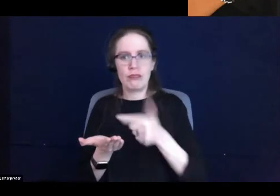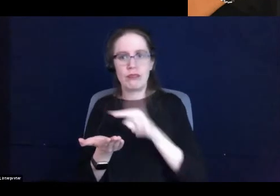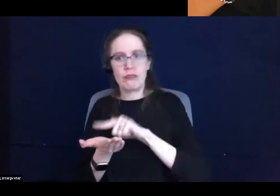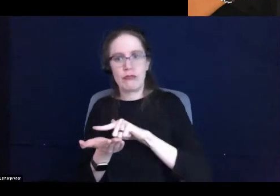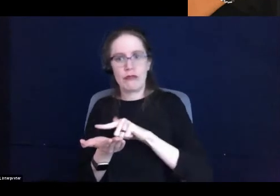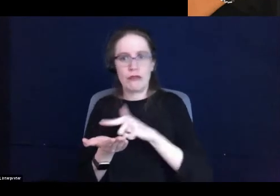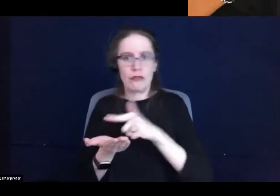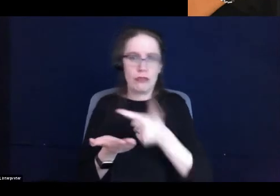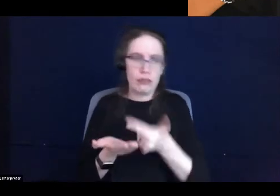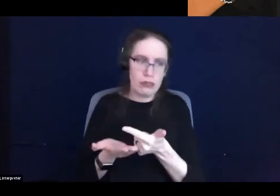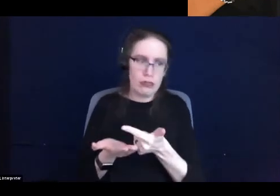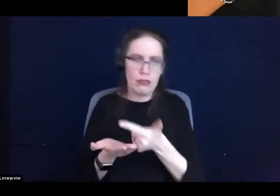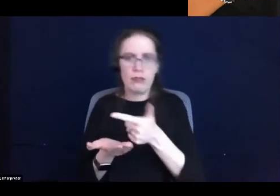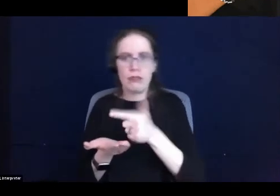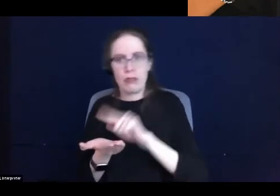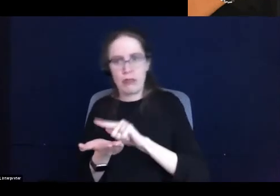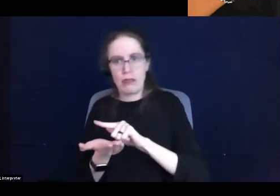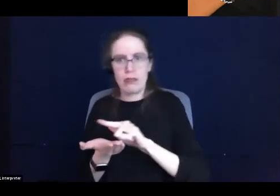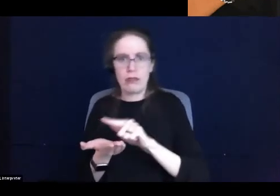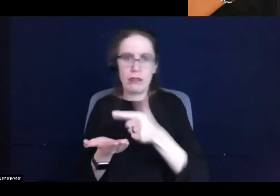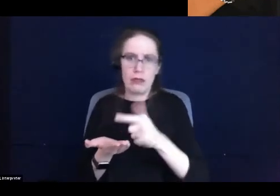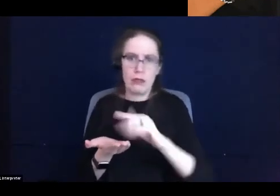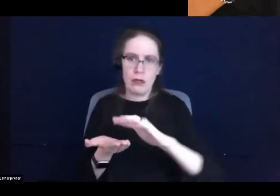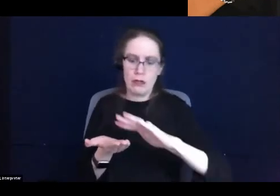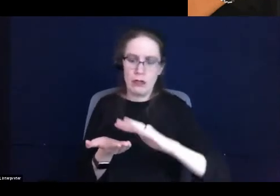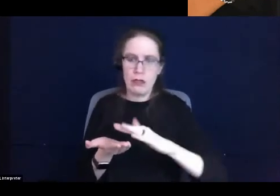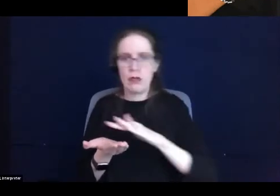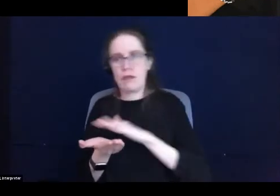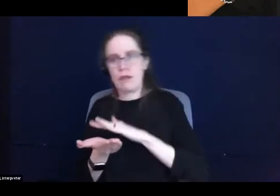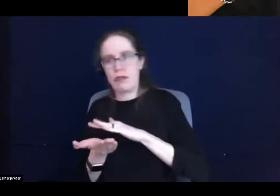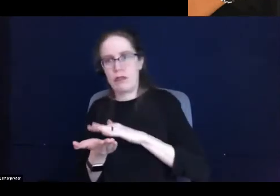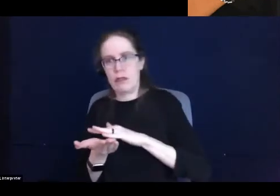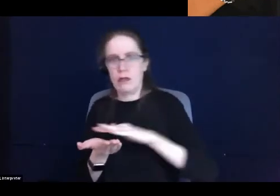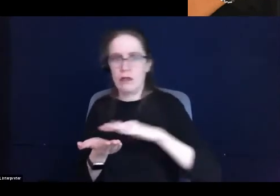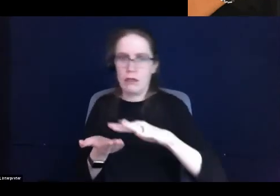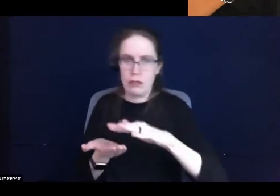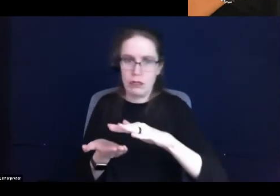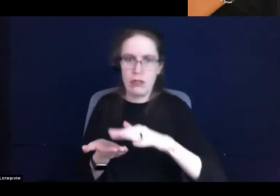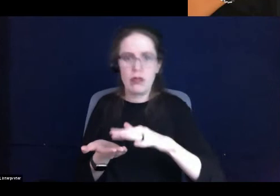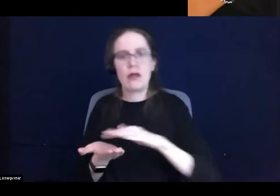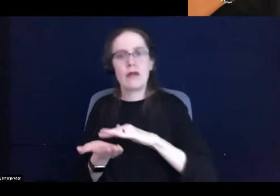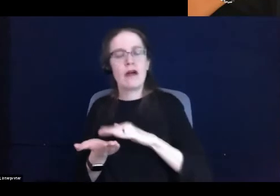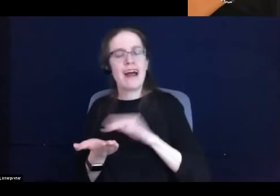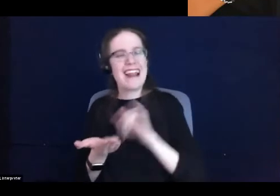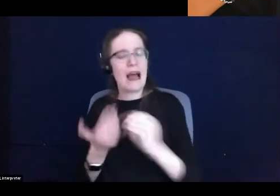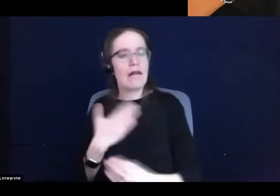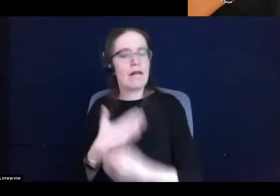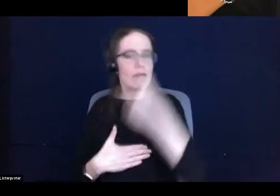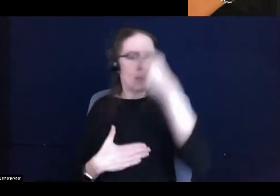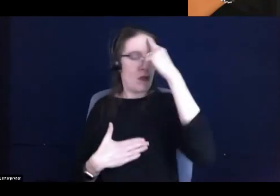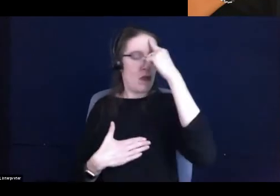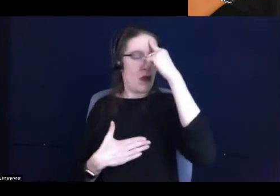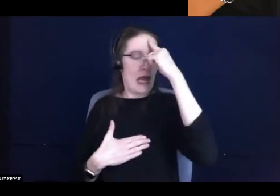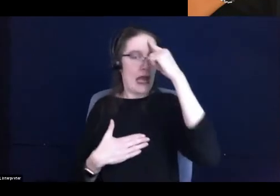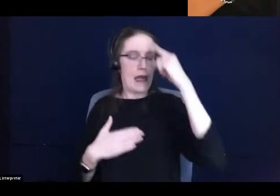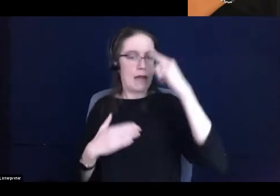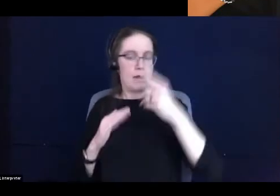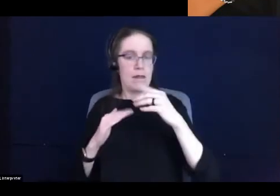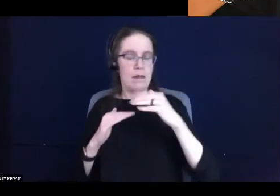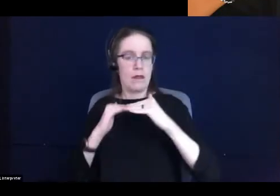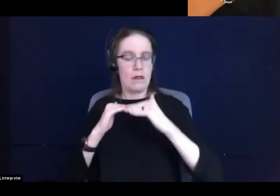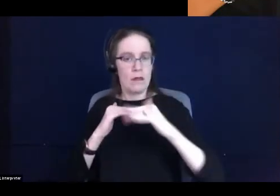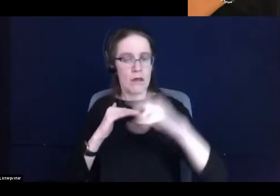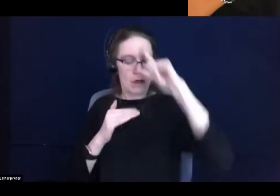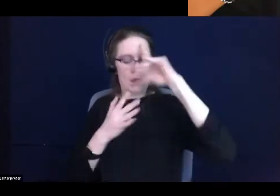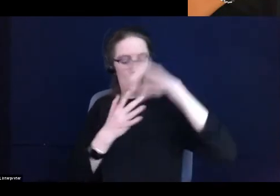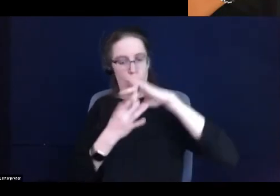other one. And what it does is just regulate the brain to ground yourself and just